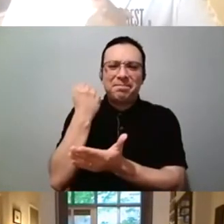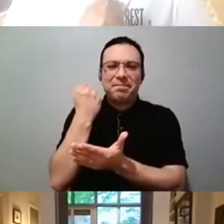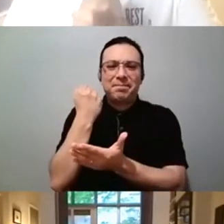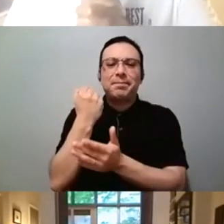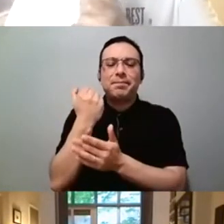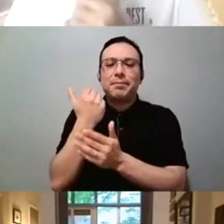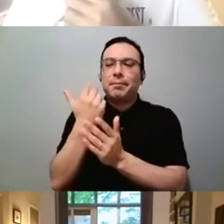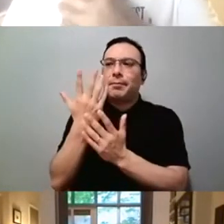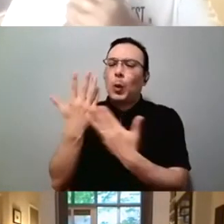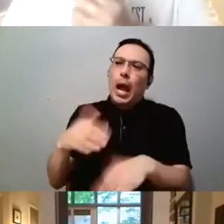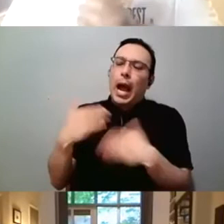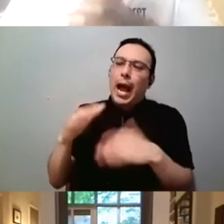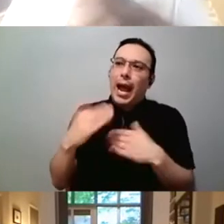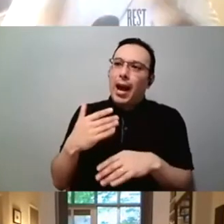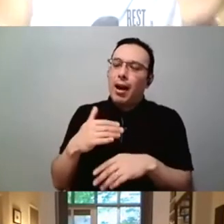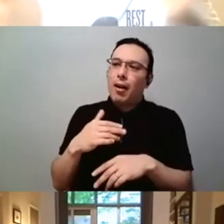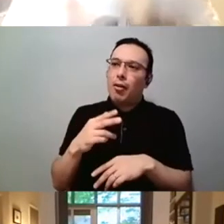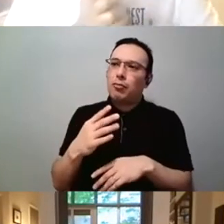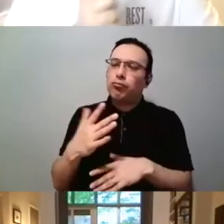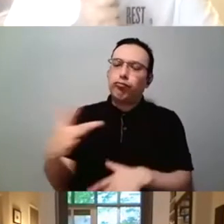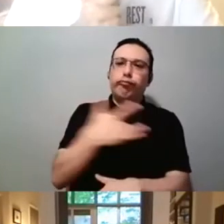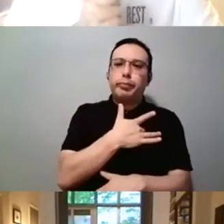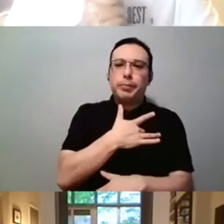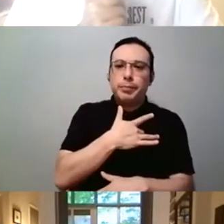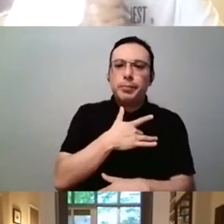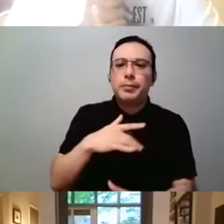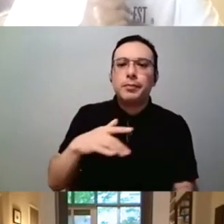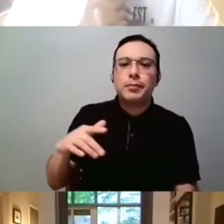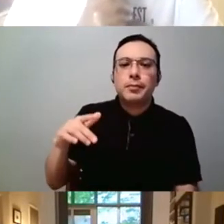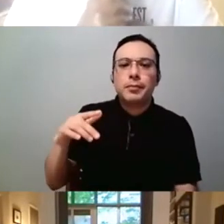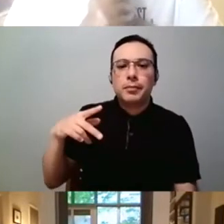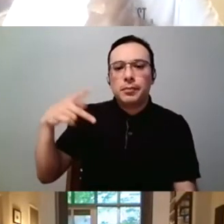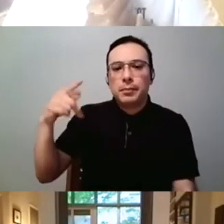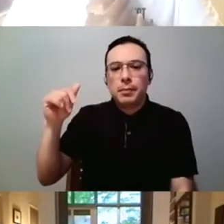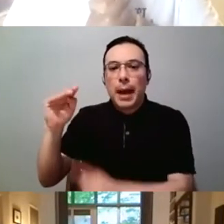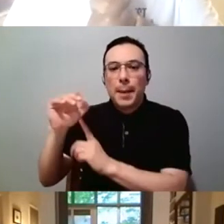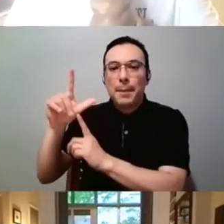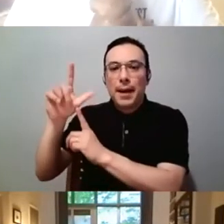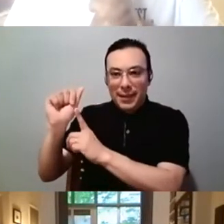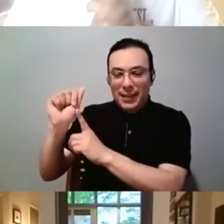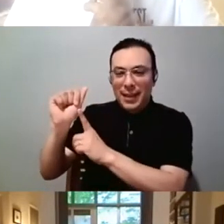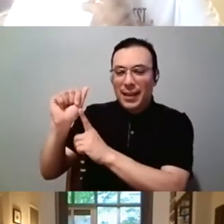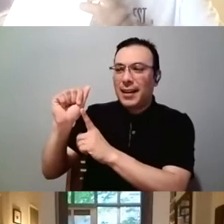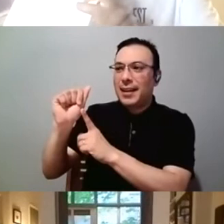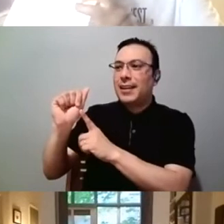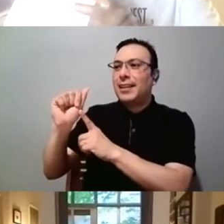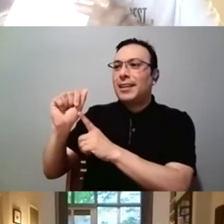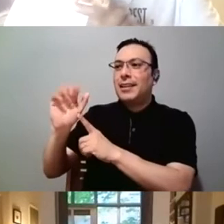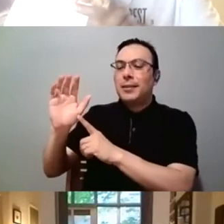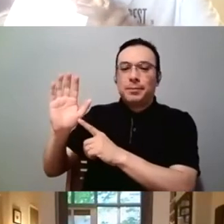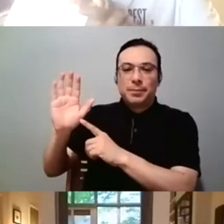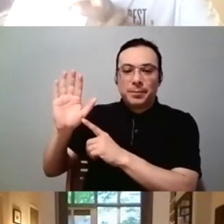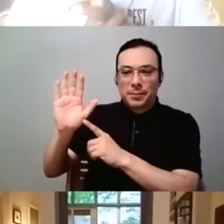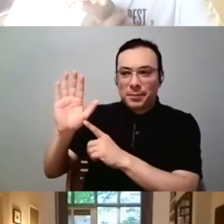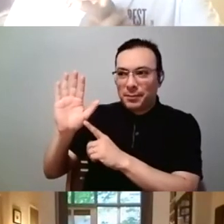transmission from Funeral Diva. I, you know, I'm